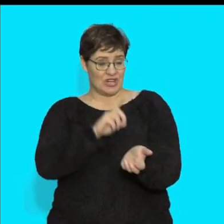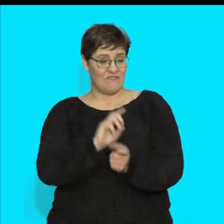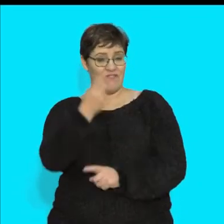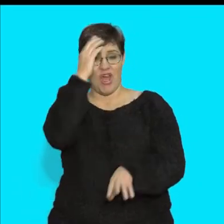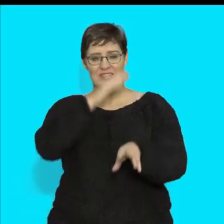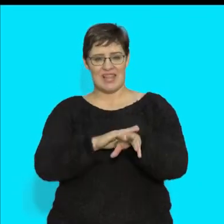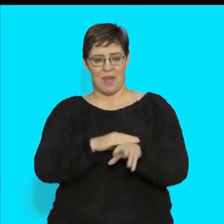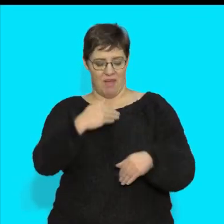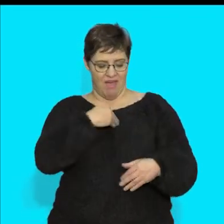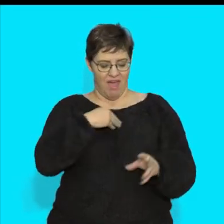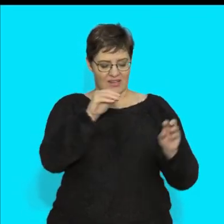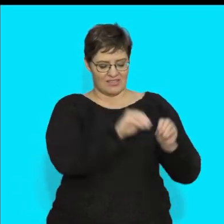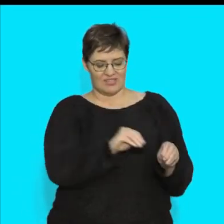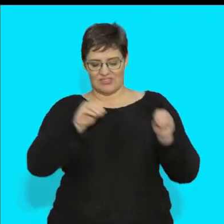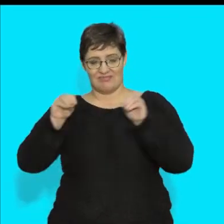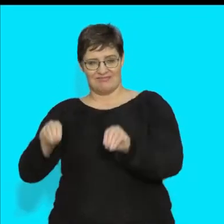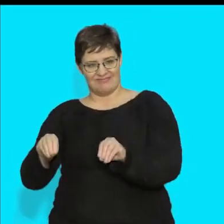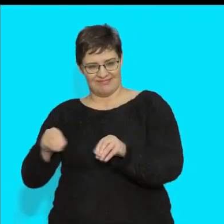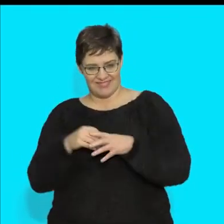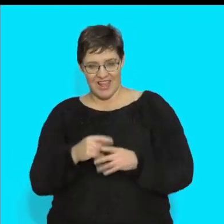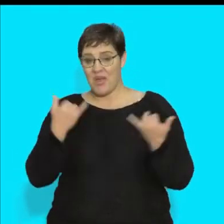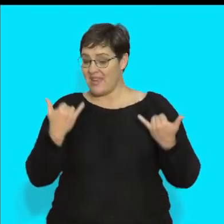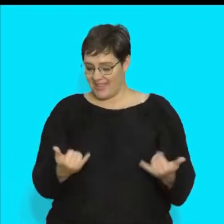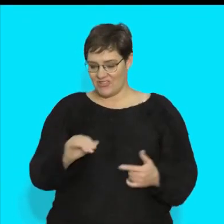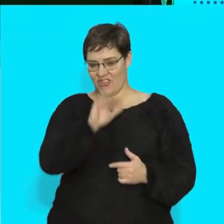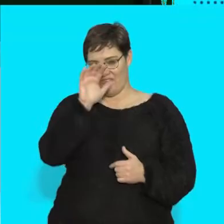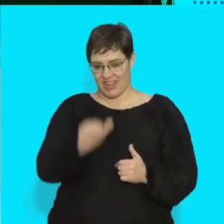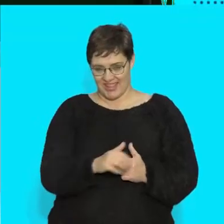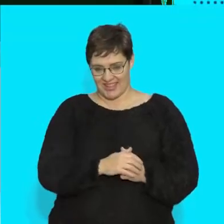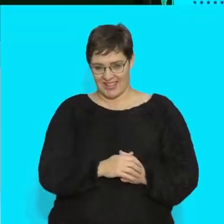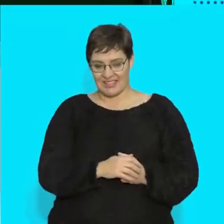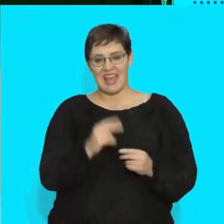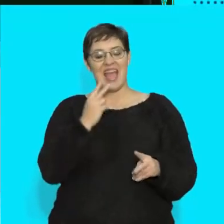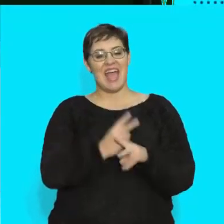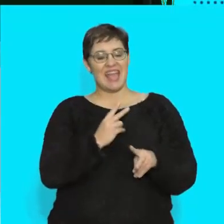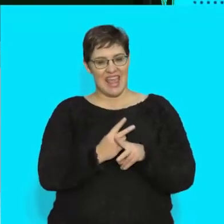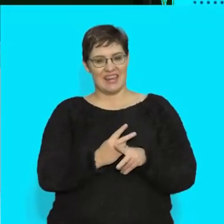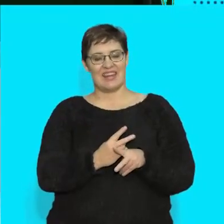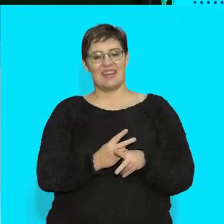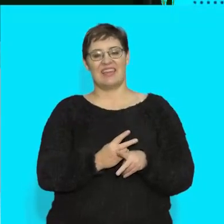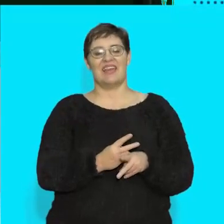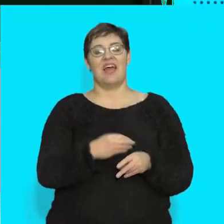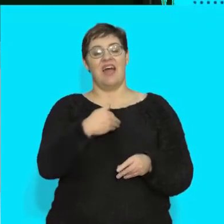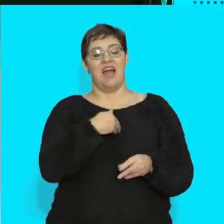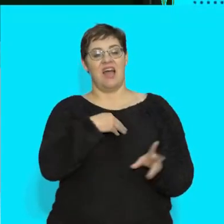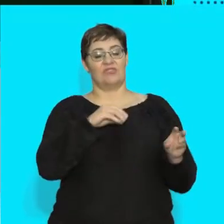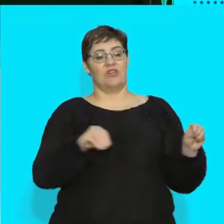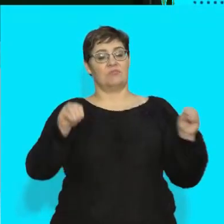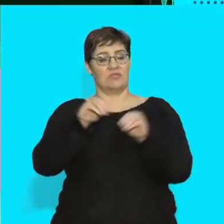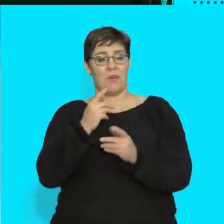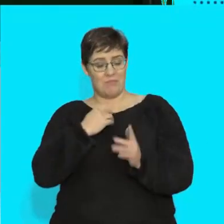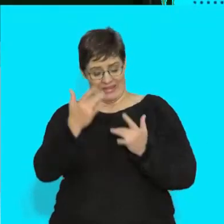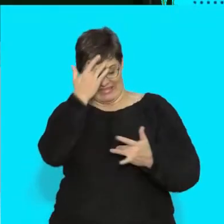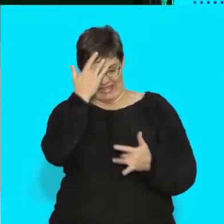first heart transplant was here in South Africa. So that is, again, the heart transplant, sometimes when the heart is